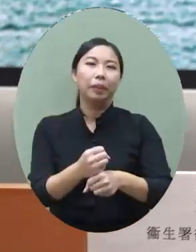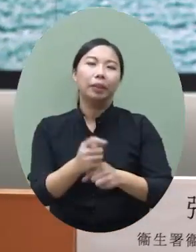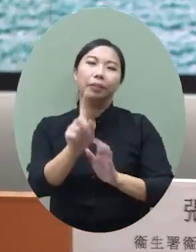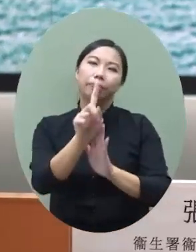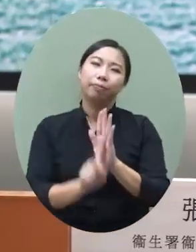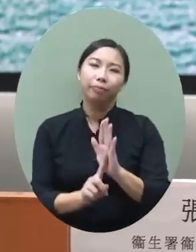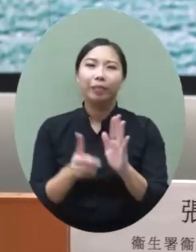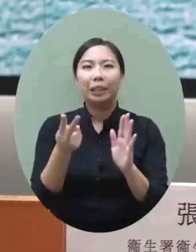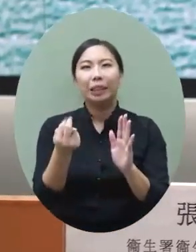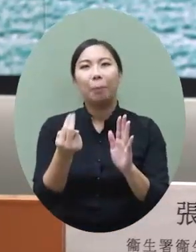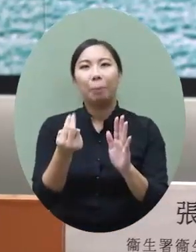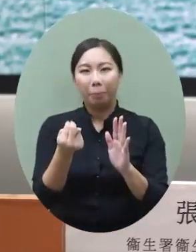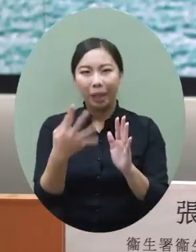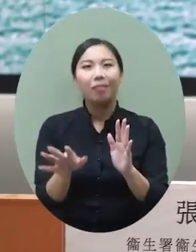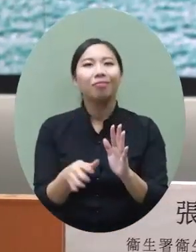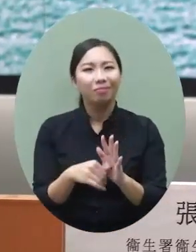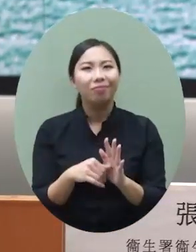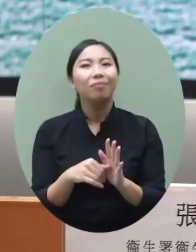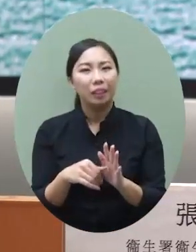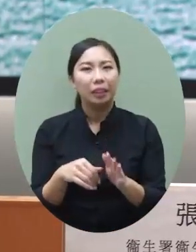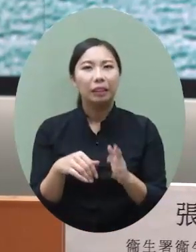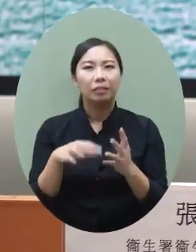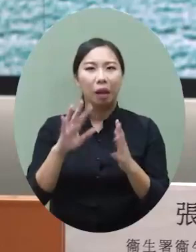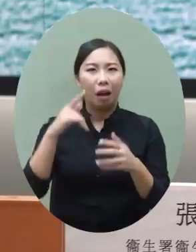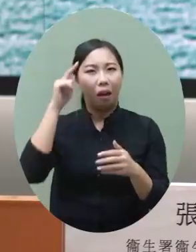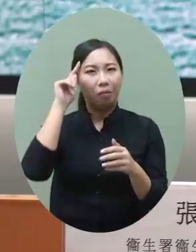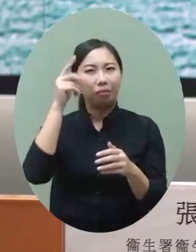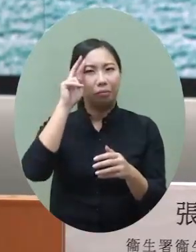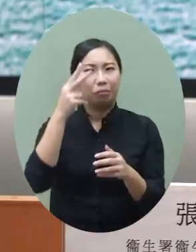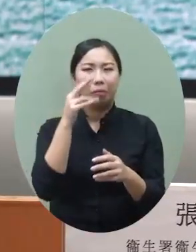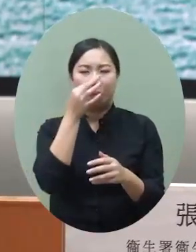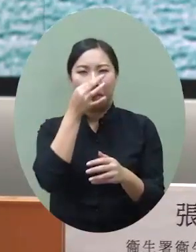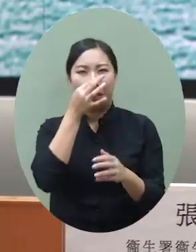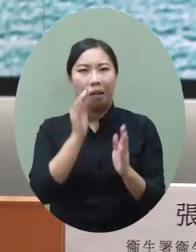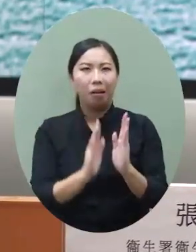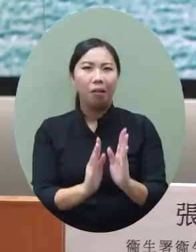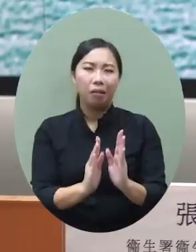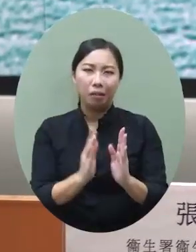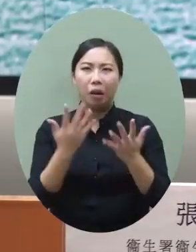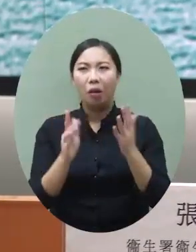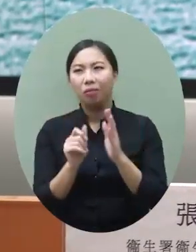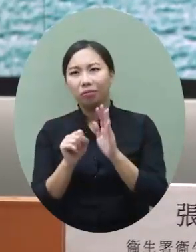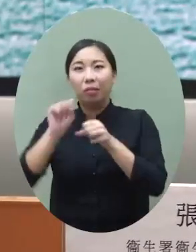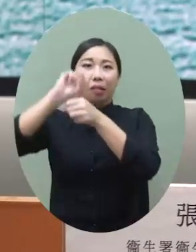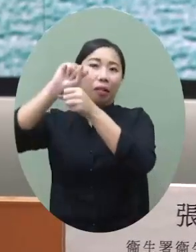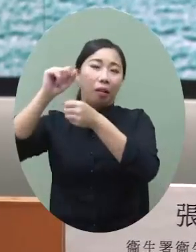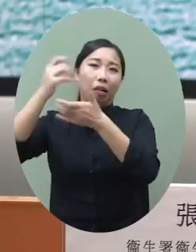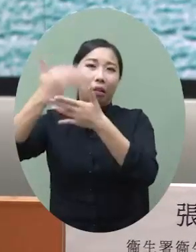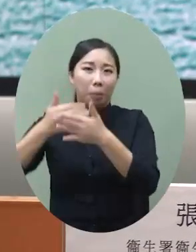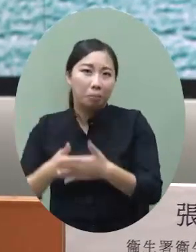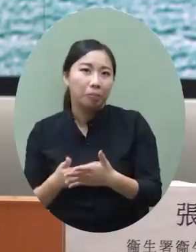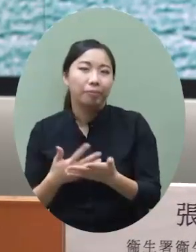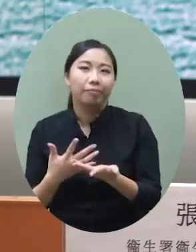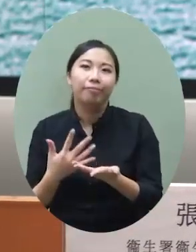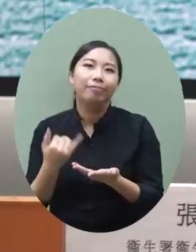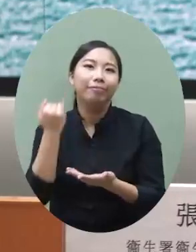a 1 or 2 days figure. We may foresee some fluctuation during the week. But the